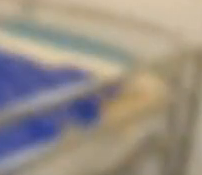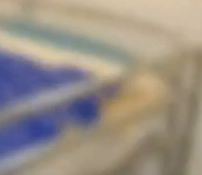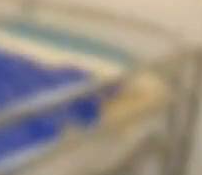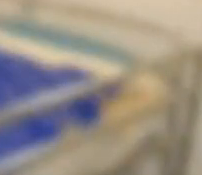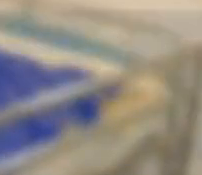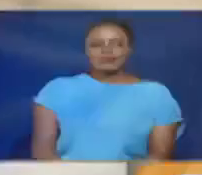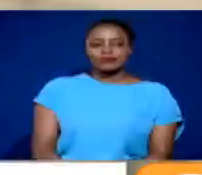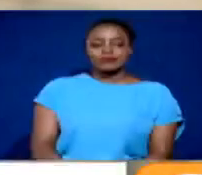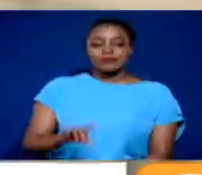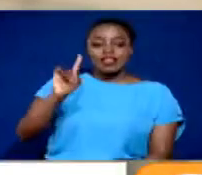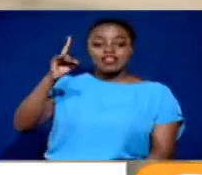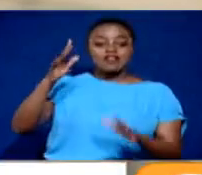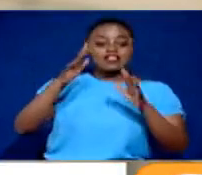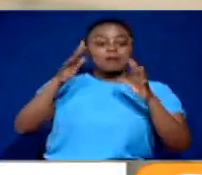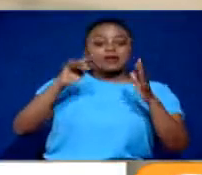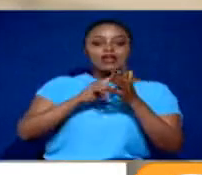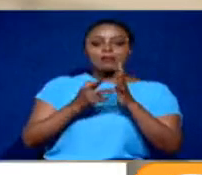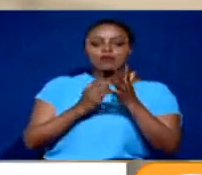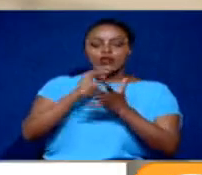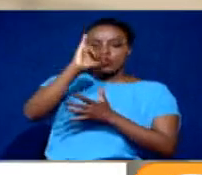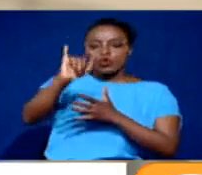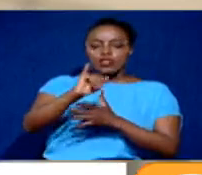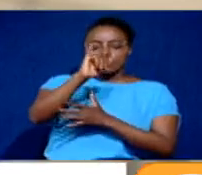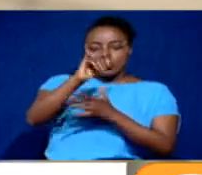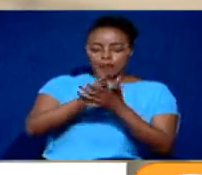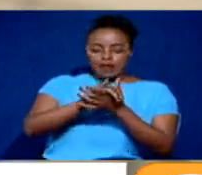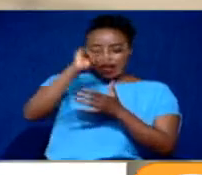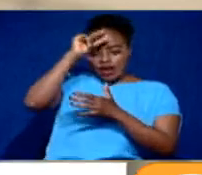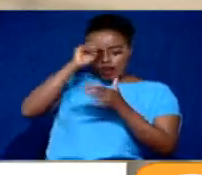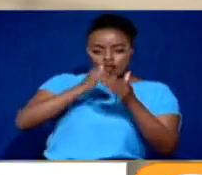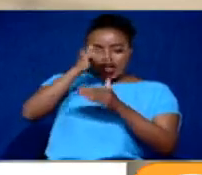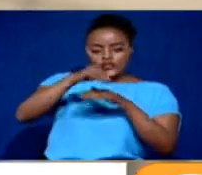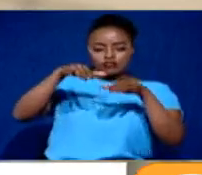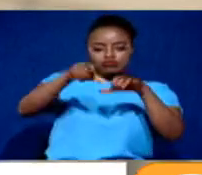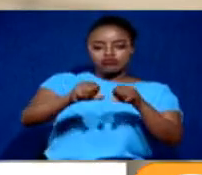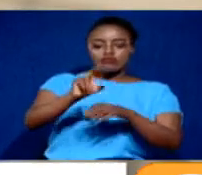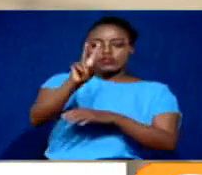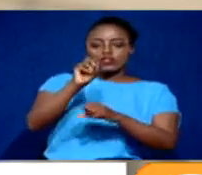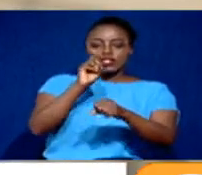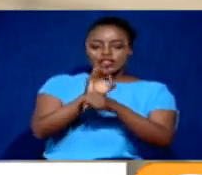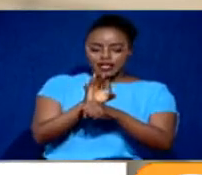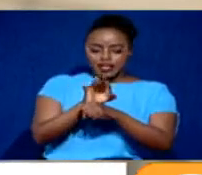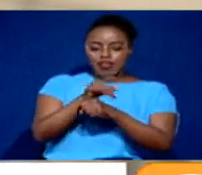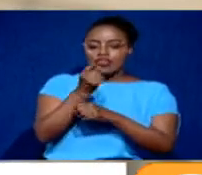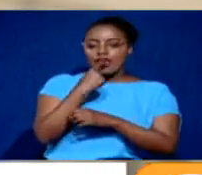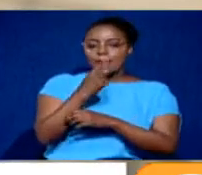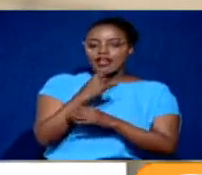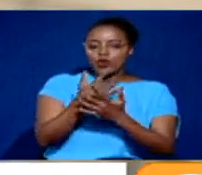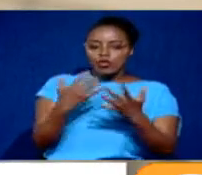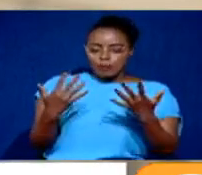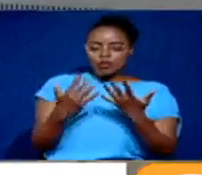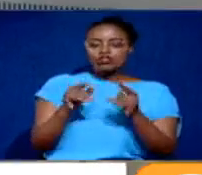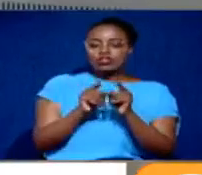It was the first mega project by the Jubilee administration after assuming office in 2013. The Medical Equipment